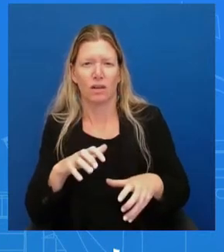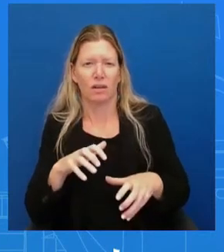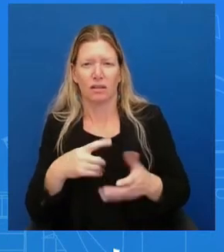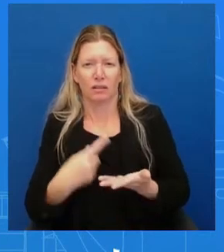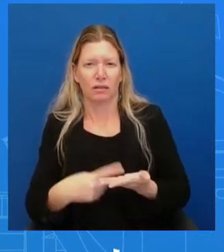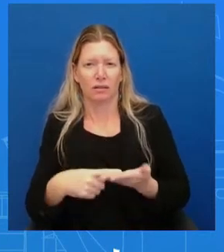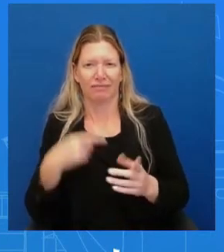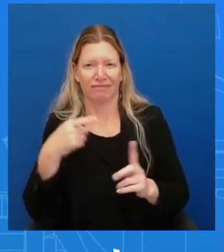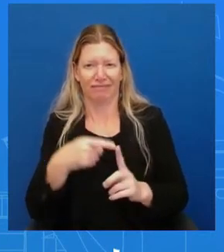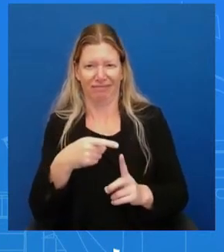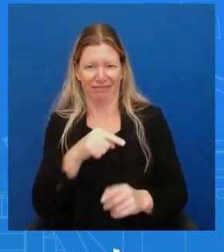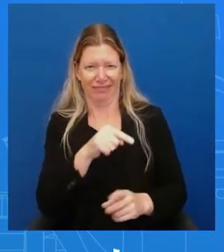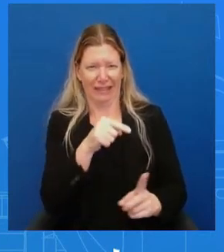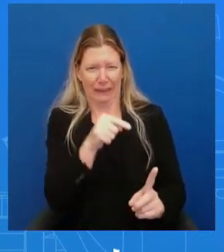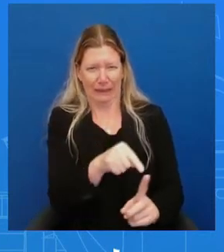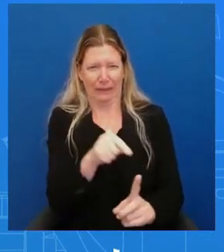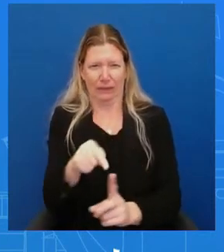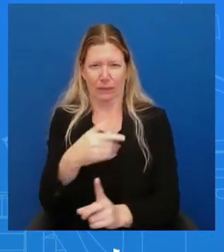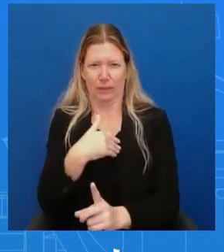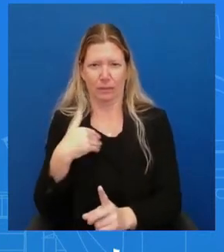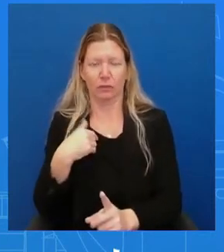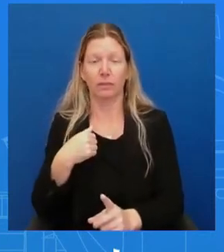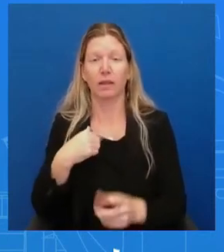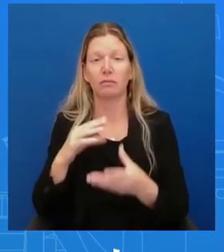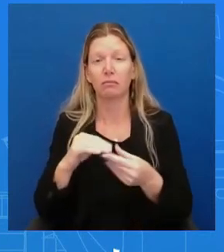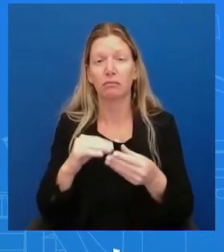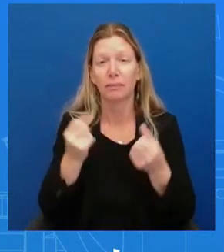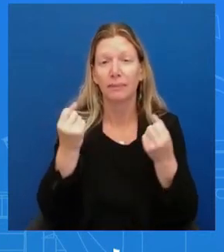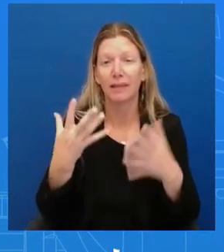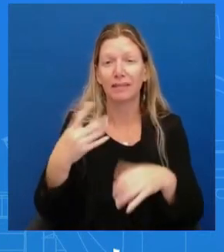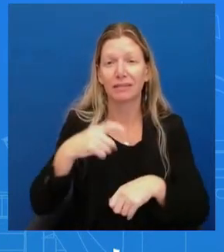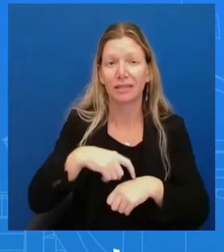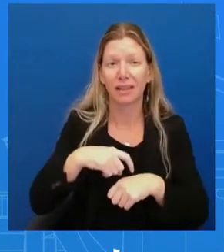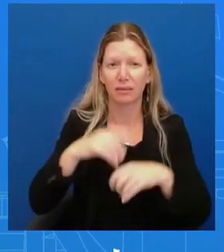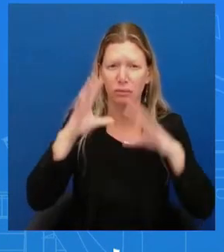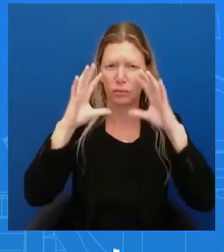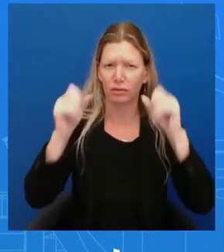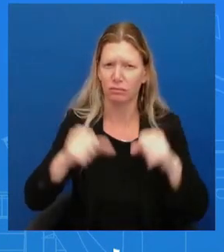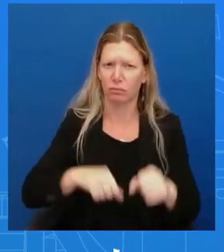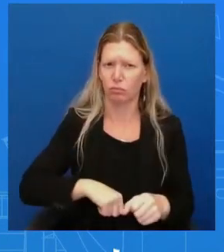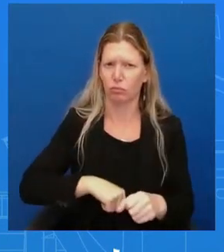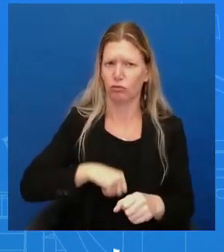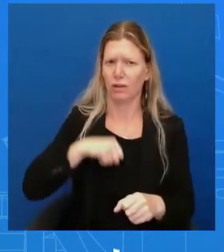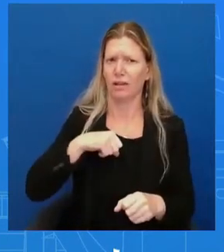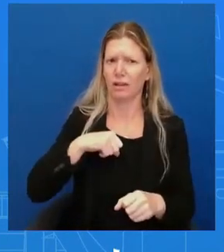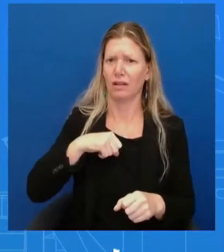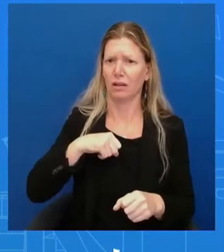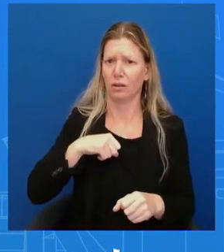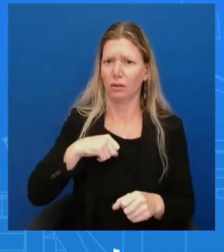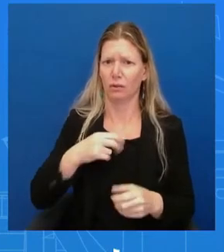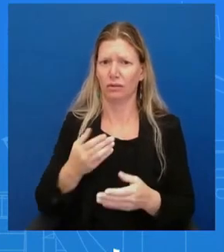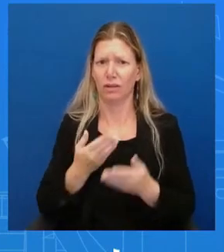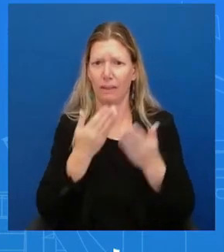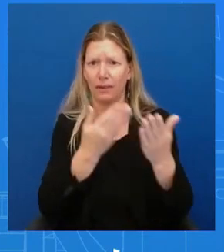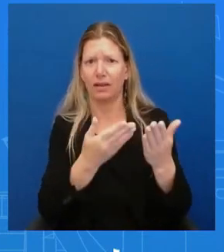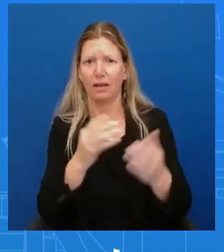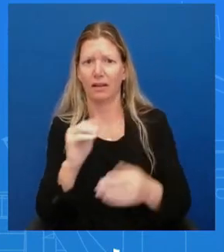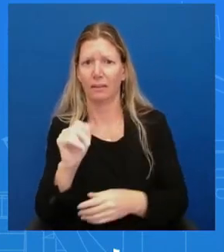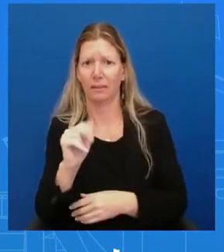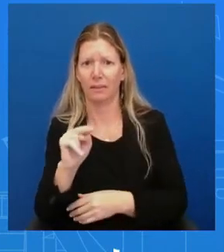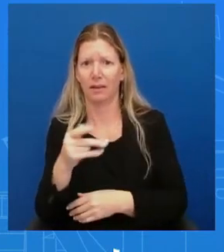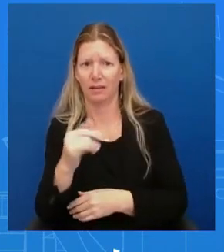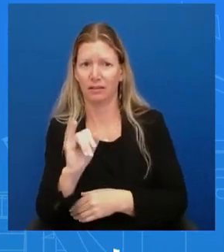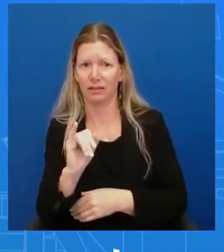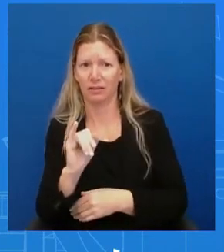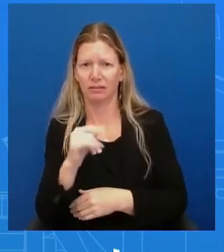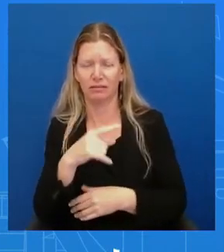proud to nominate Adil Manji, whose extraordinary qualifications and integrity are gaining him new backing each